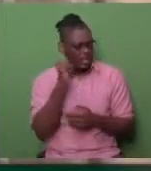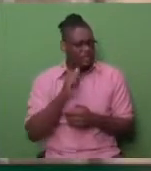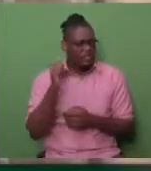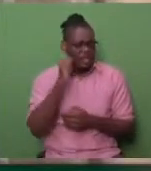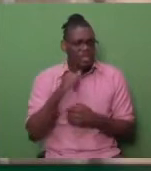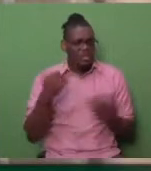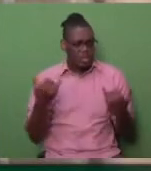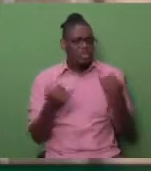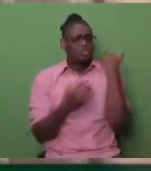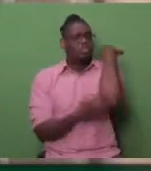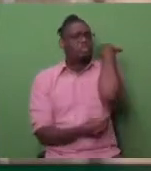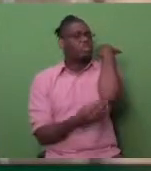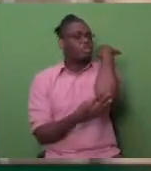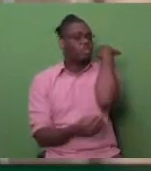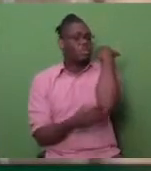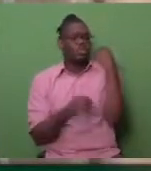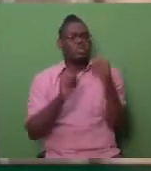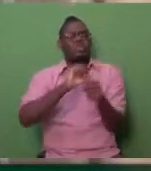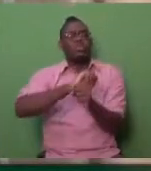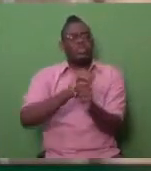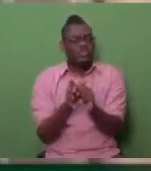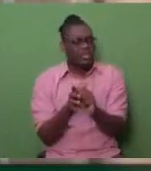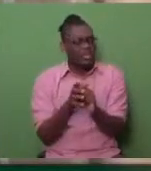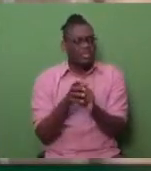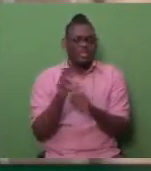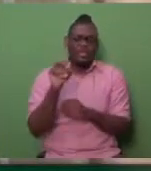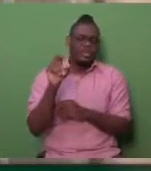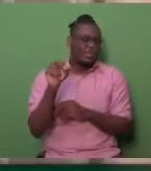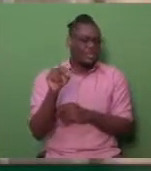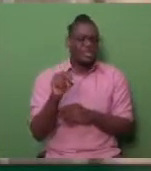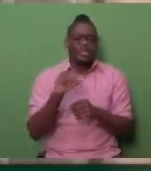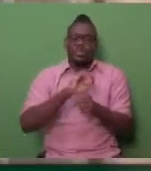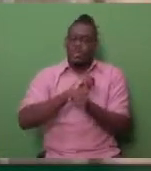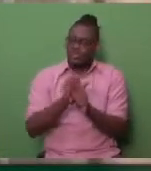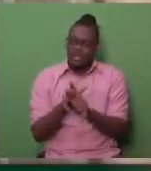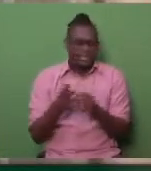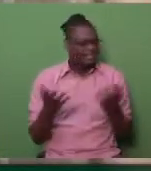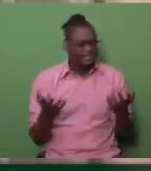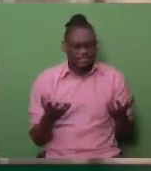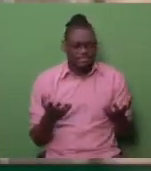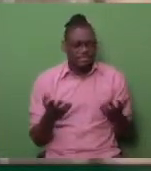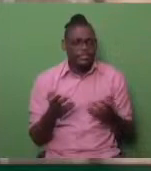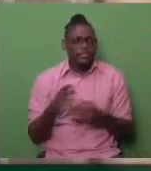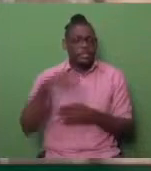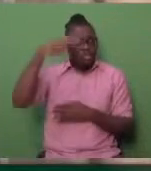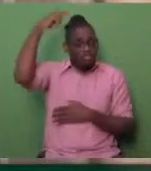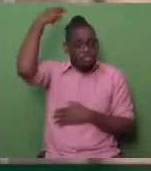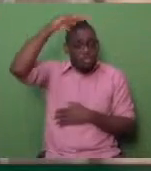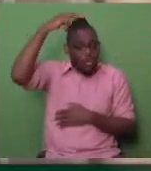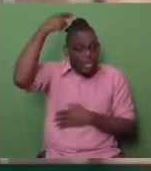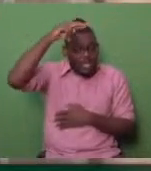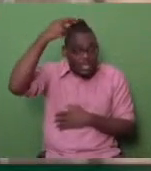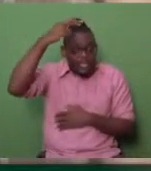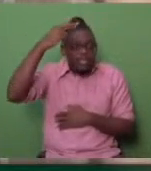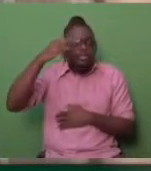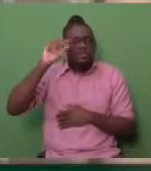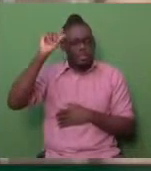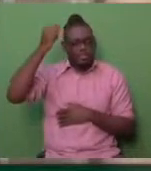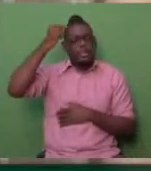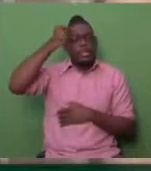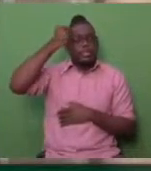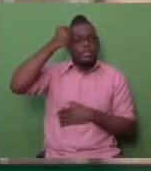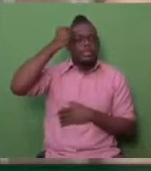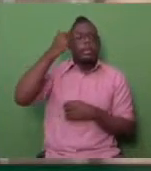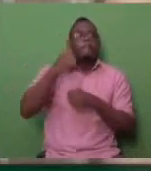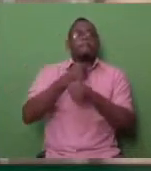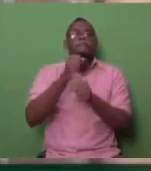COVID did not make our citizens poorer. The Rowley-led government did so. I